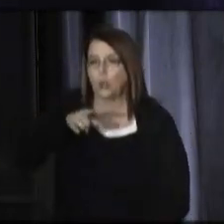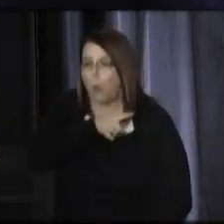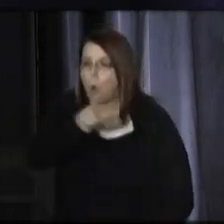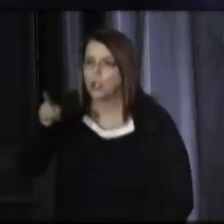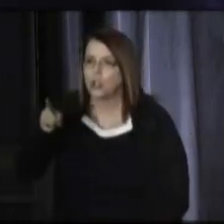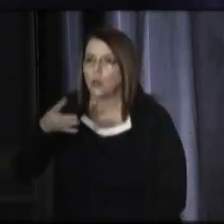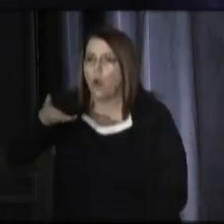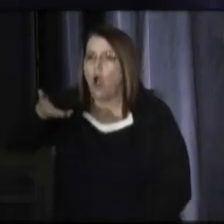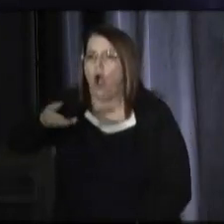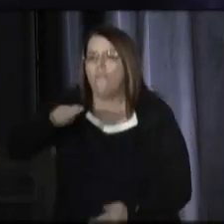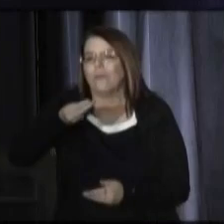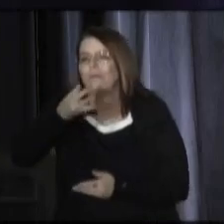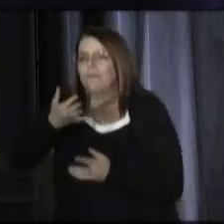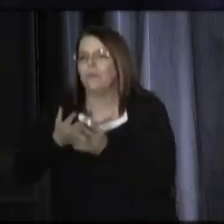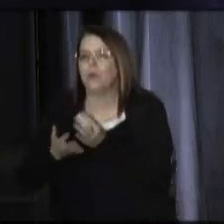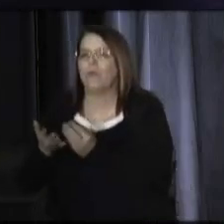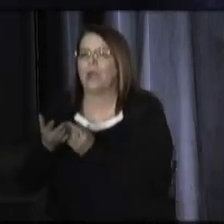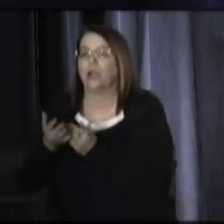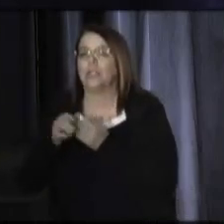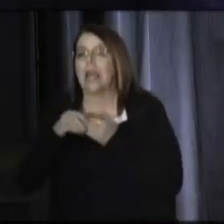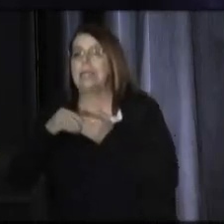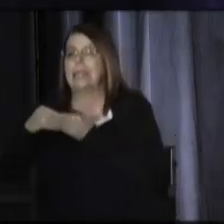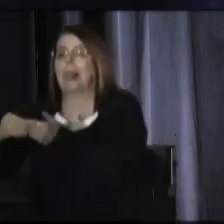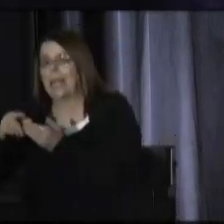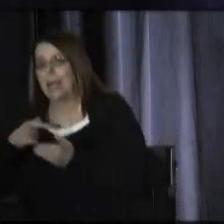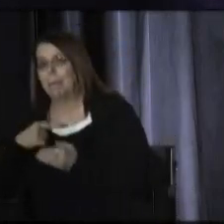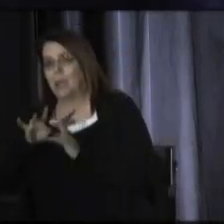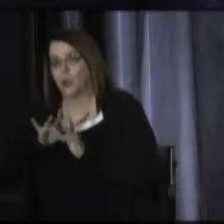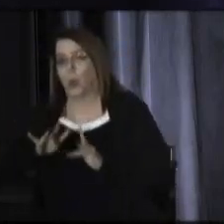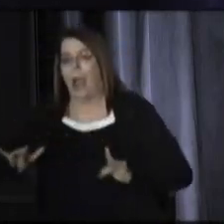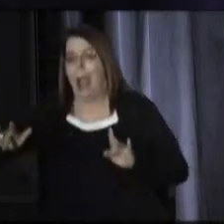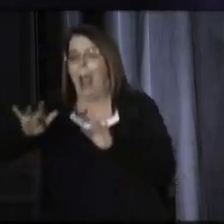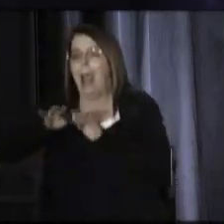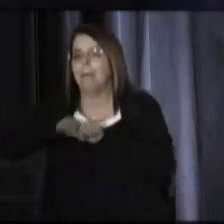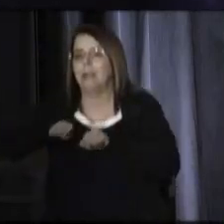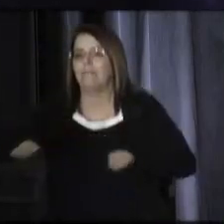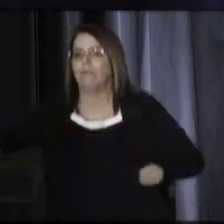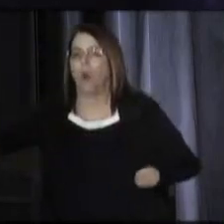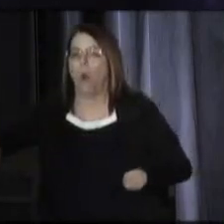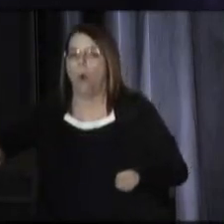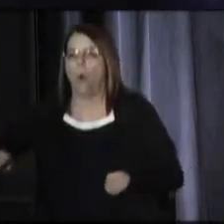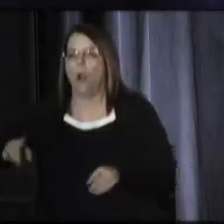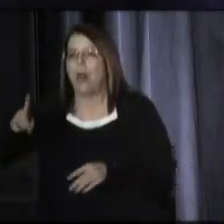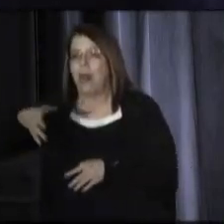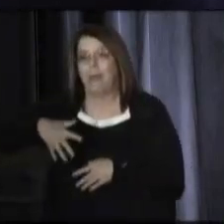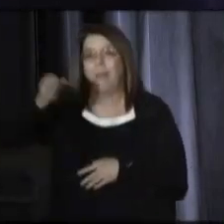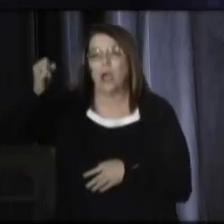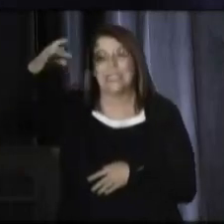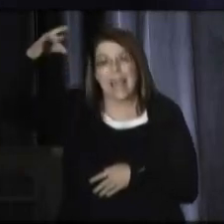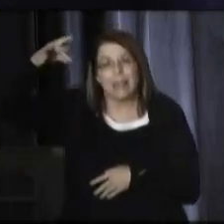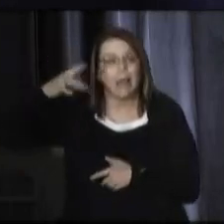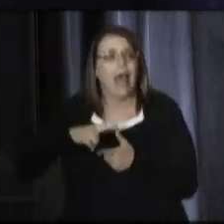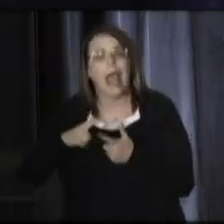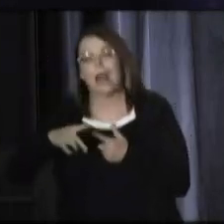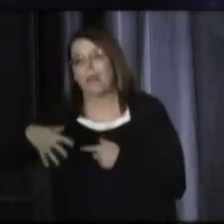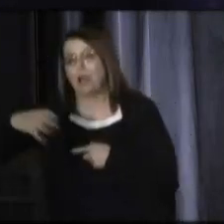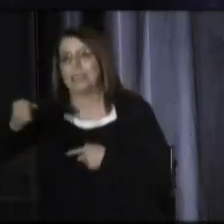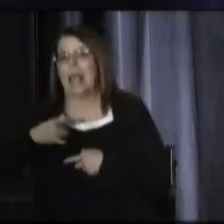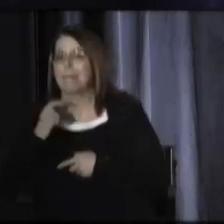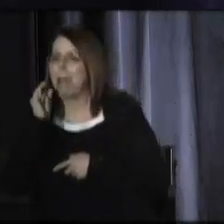What I now read and what I make is informed by this rich, vigorous, and disappearing